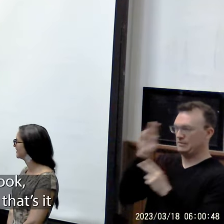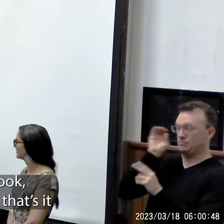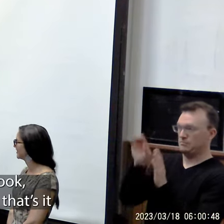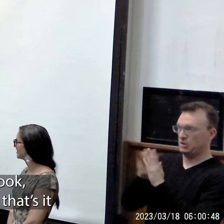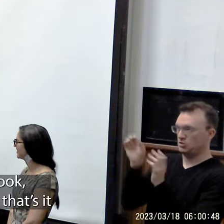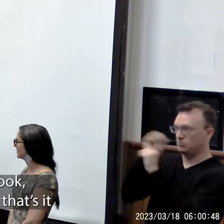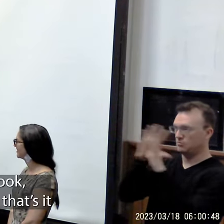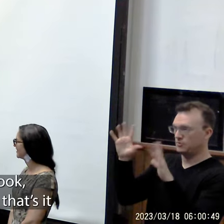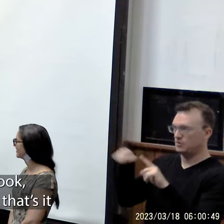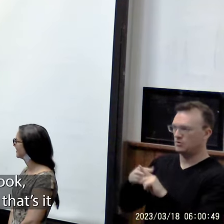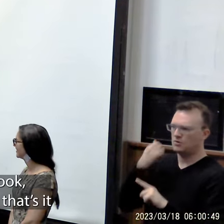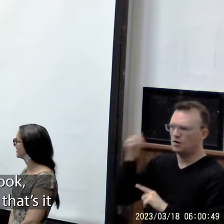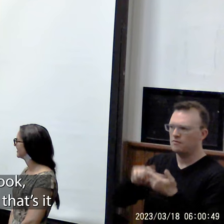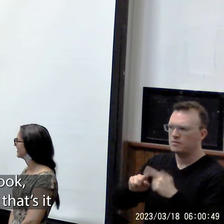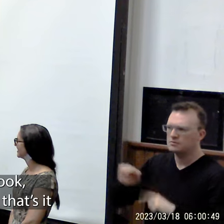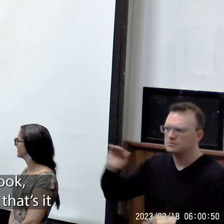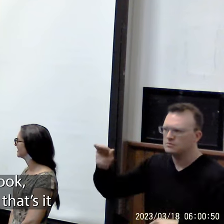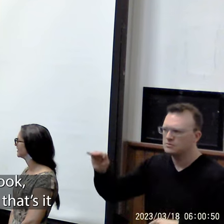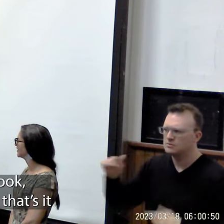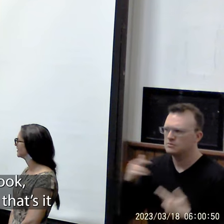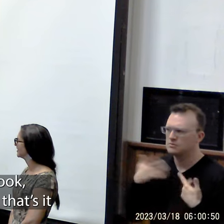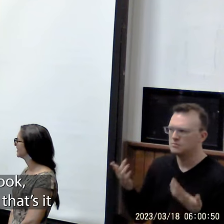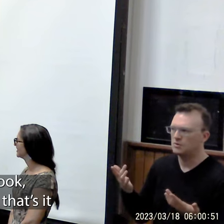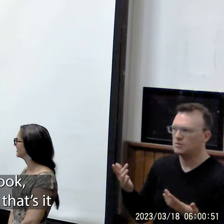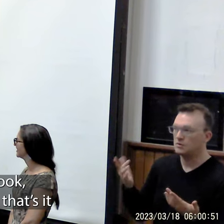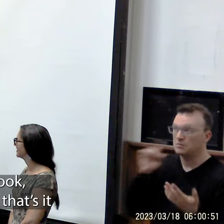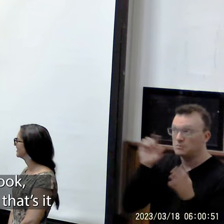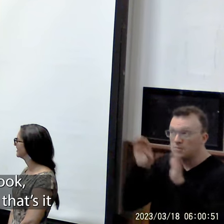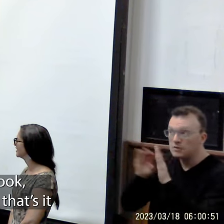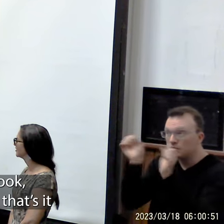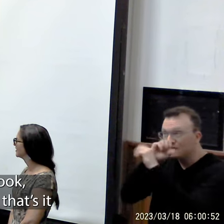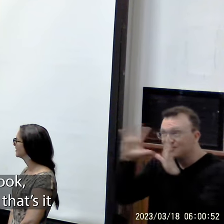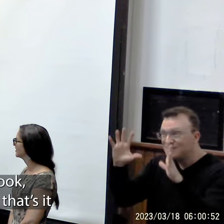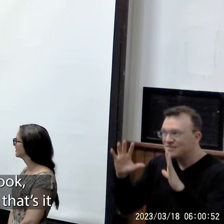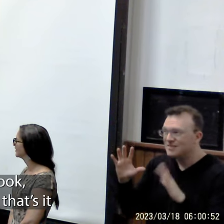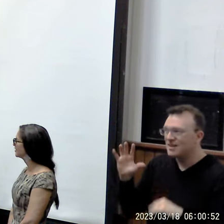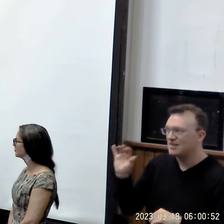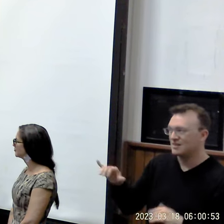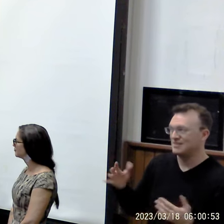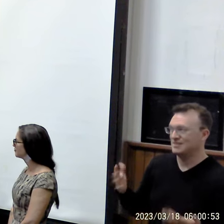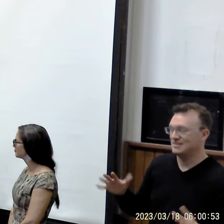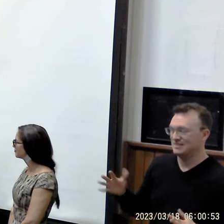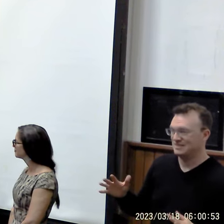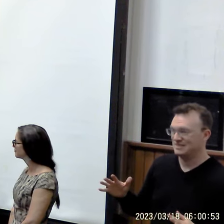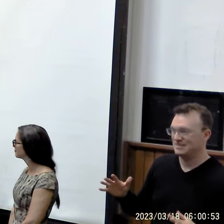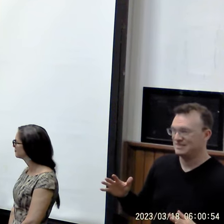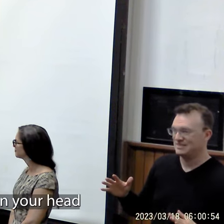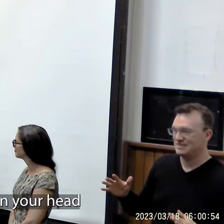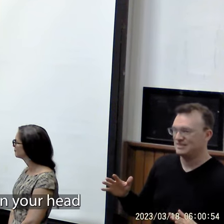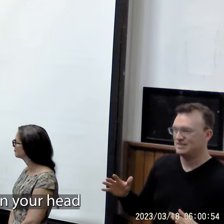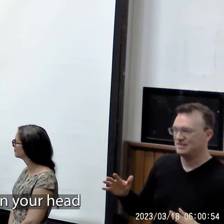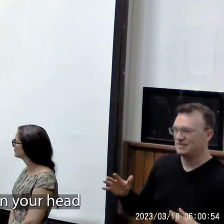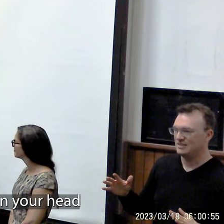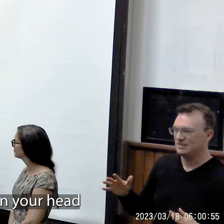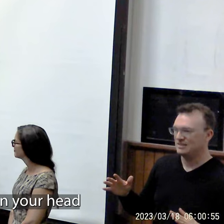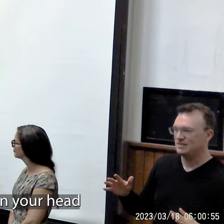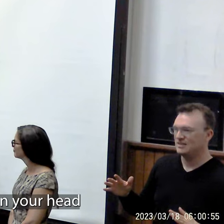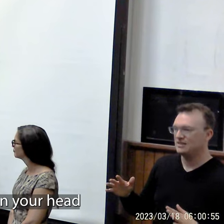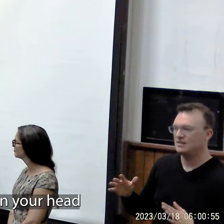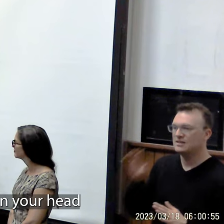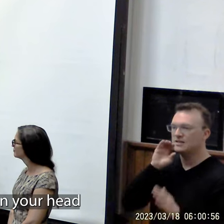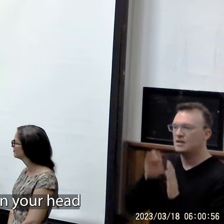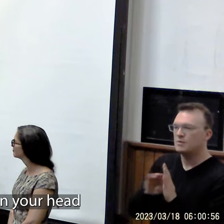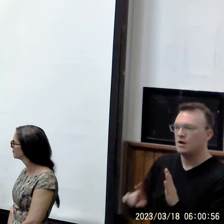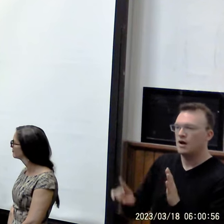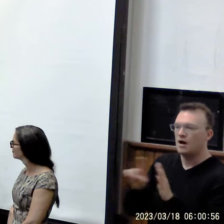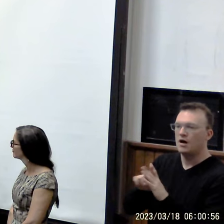then called a friend and said, okay, I got this image in my head, because then that's it. And there's times when images just come